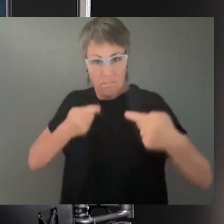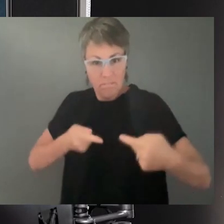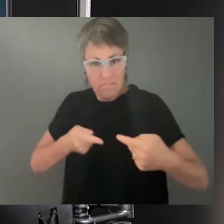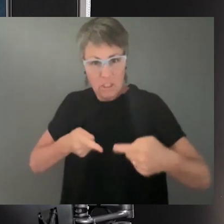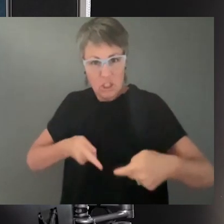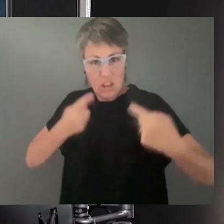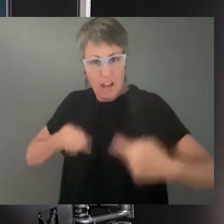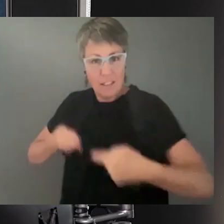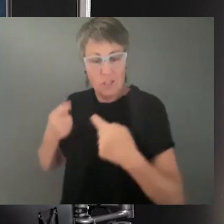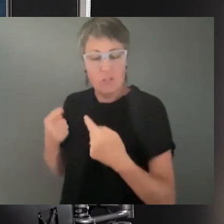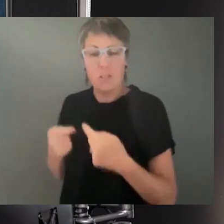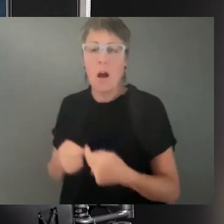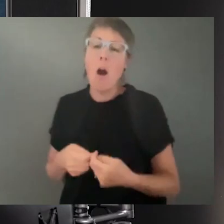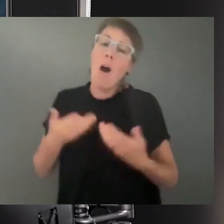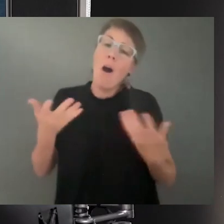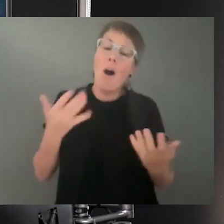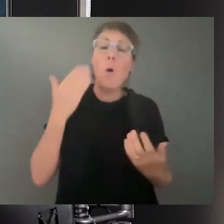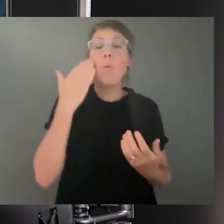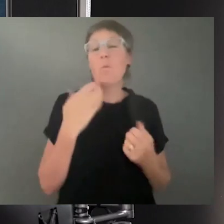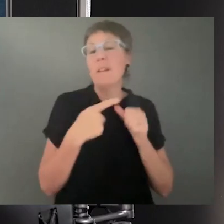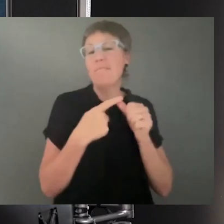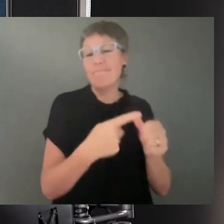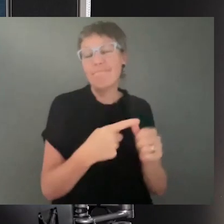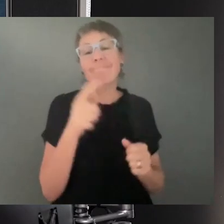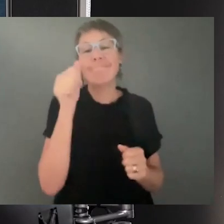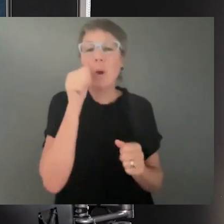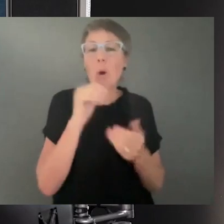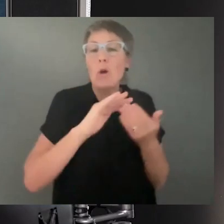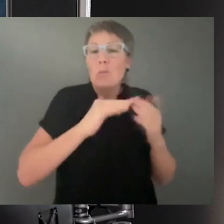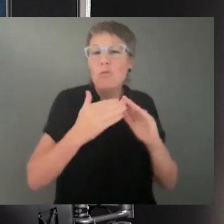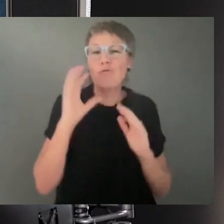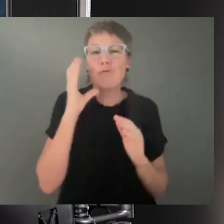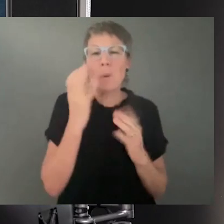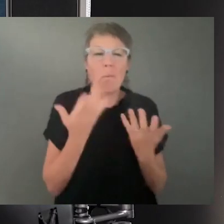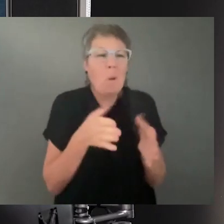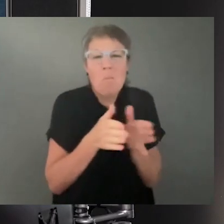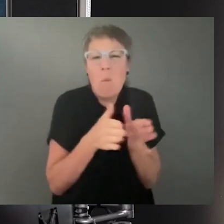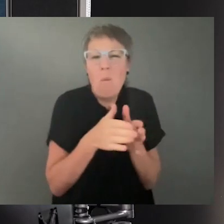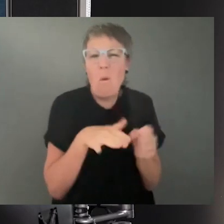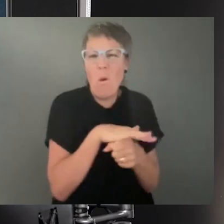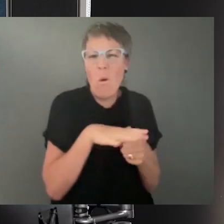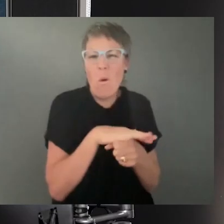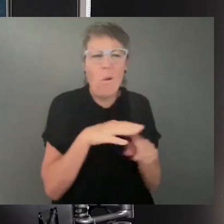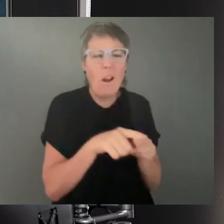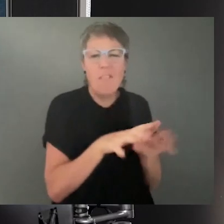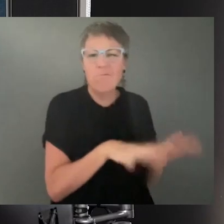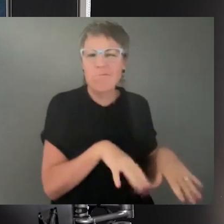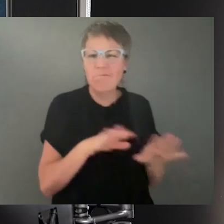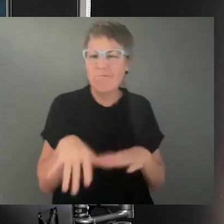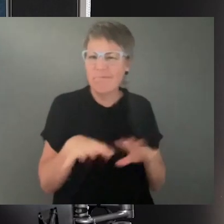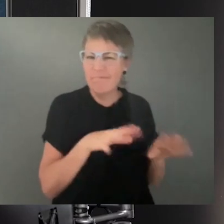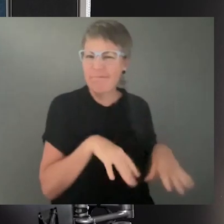Well, community radio was, it felt small time, and it